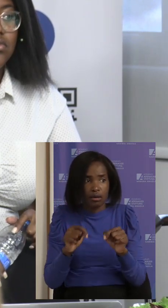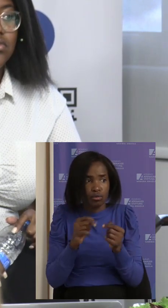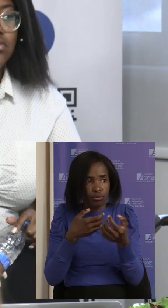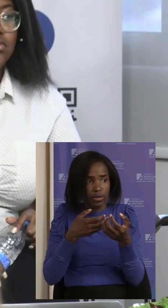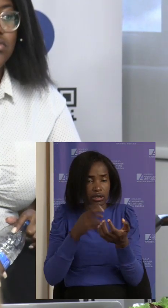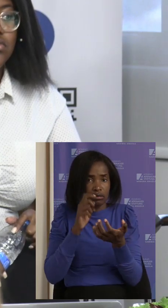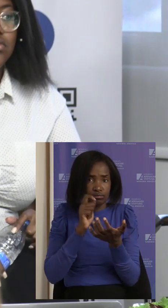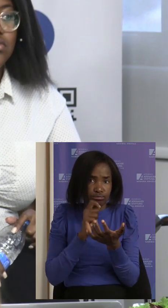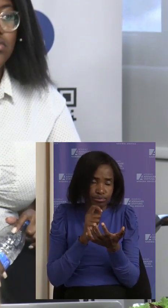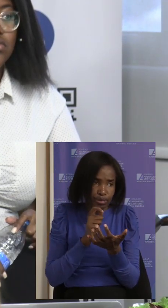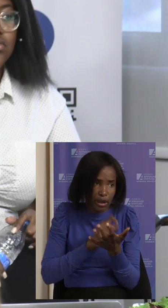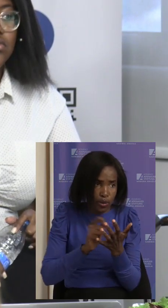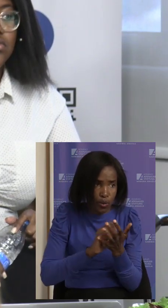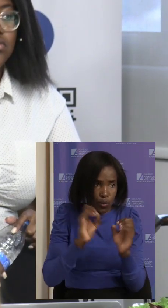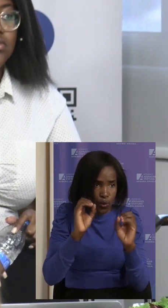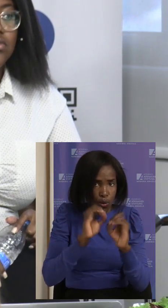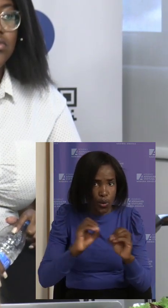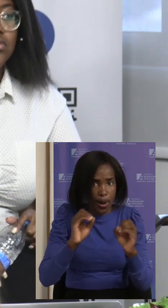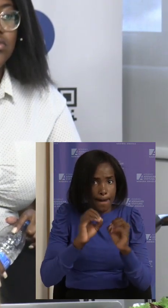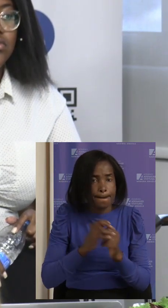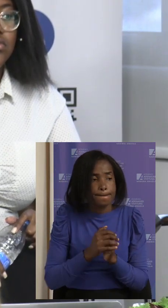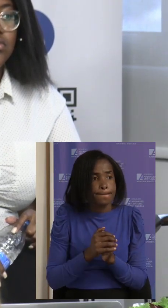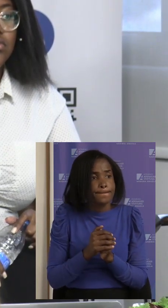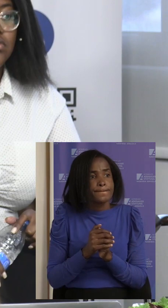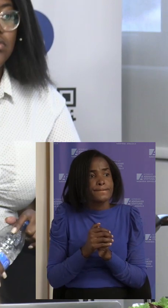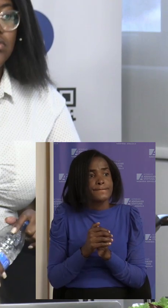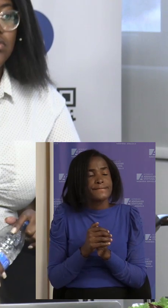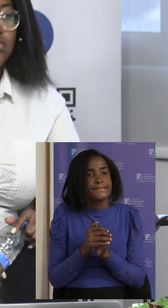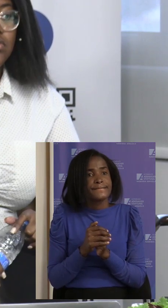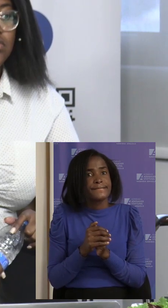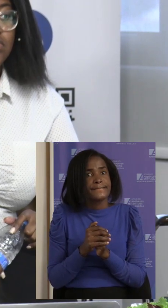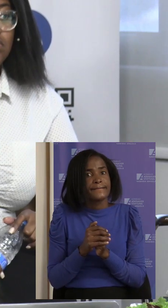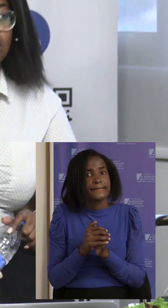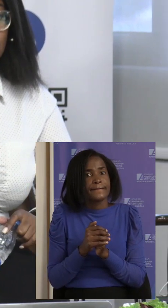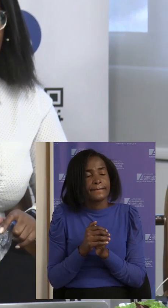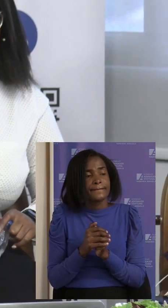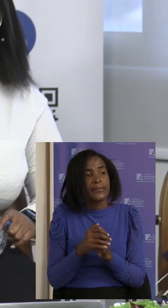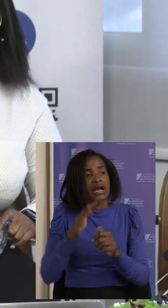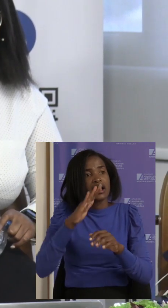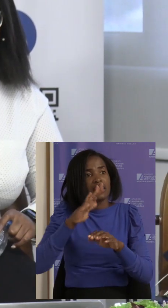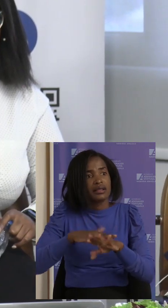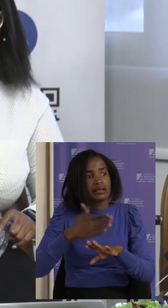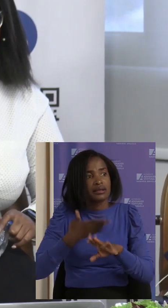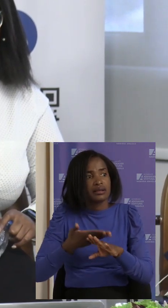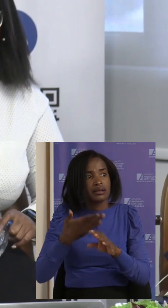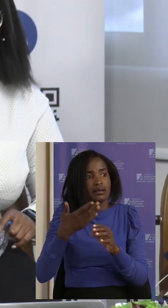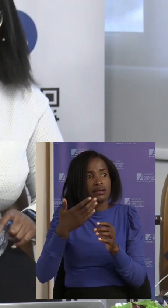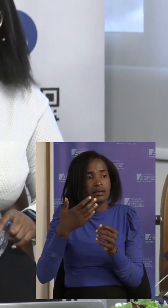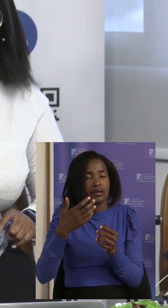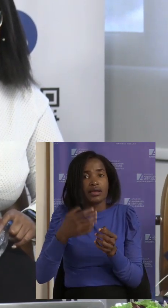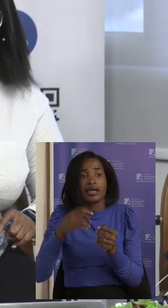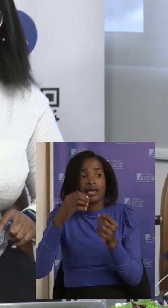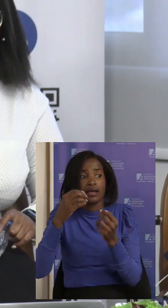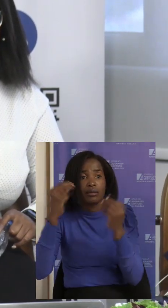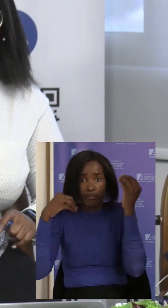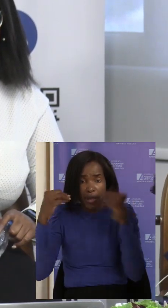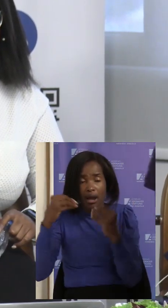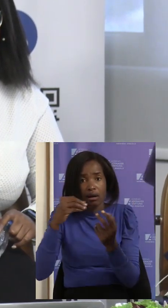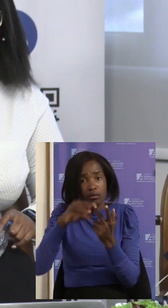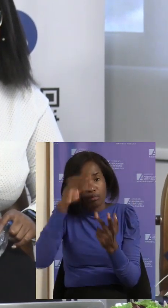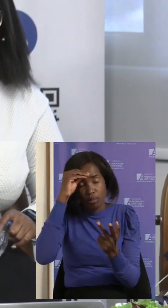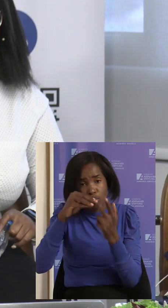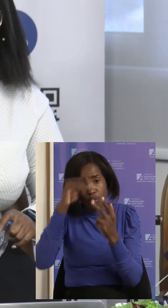documented for statistical purpose is that the enrollments are a lot higher. And